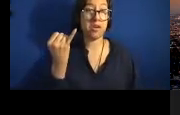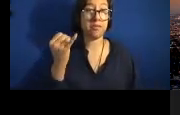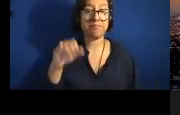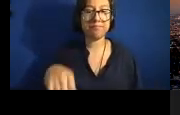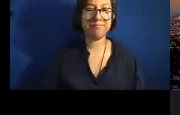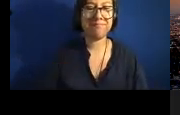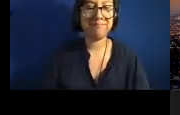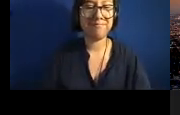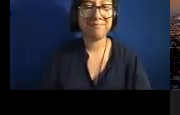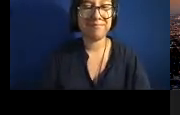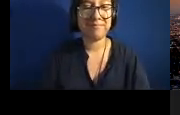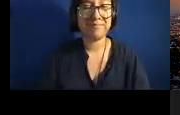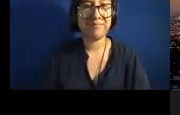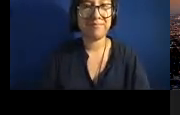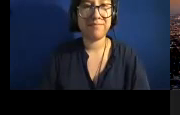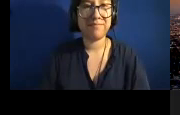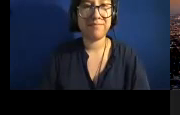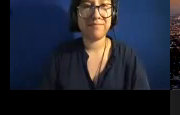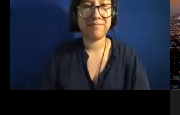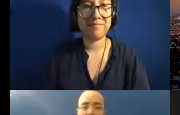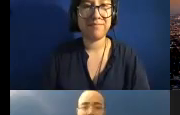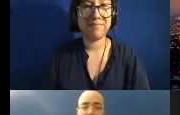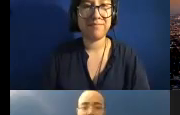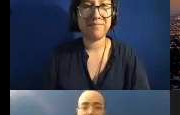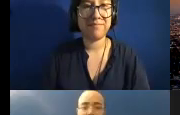Well, Tahita, been unmuted.